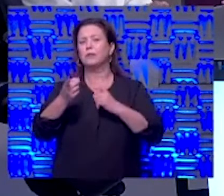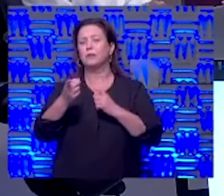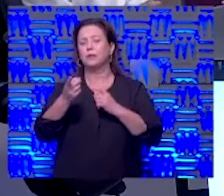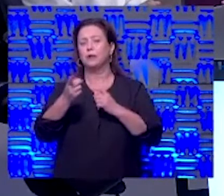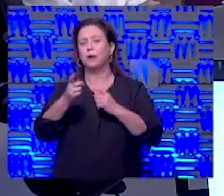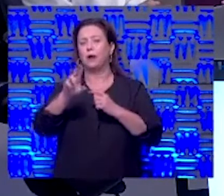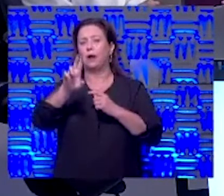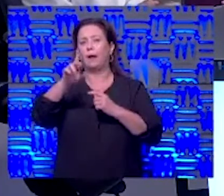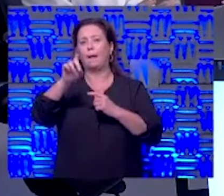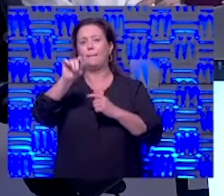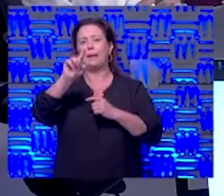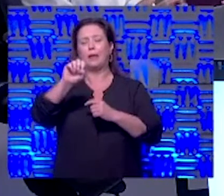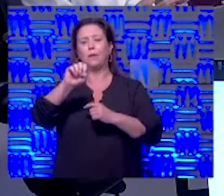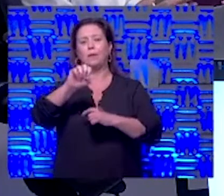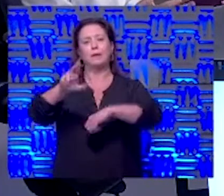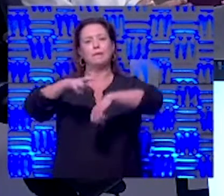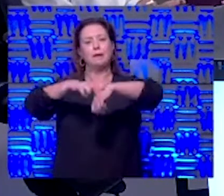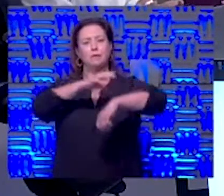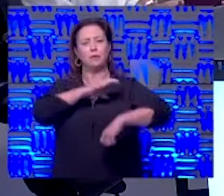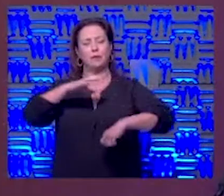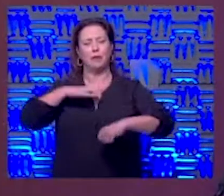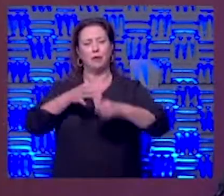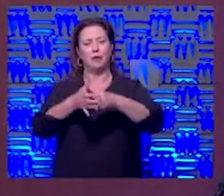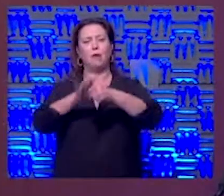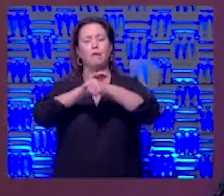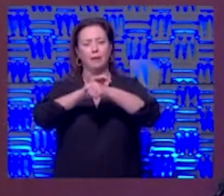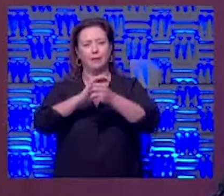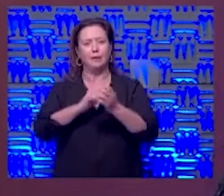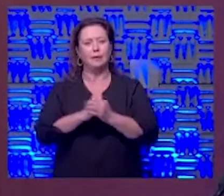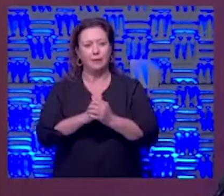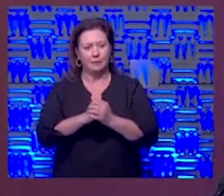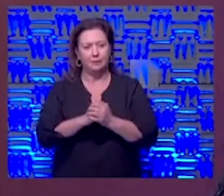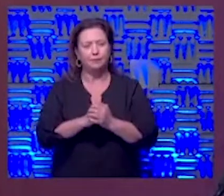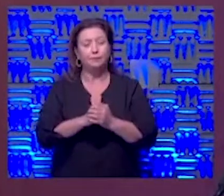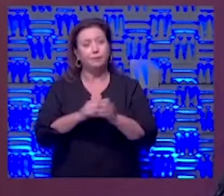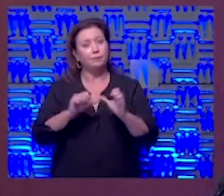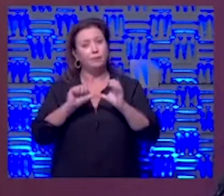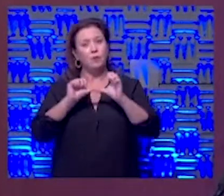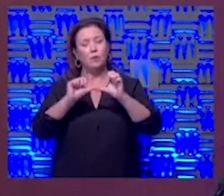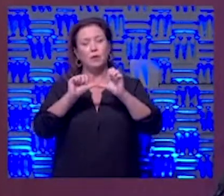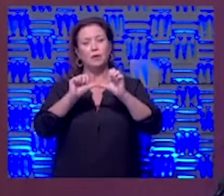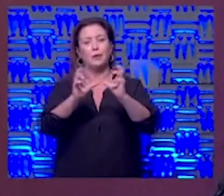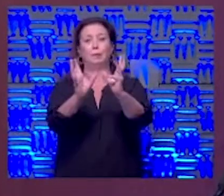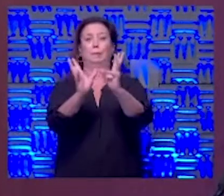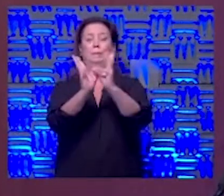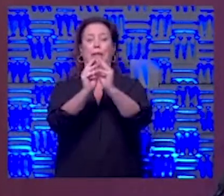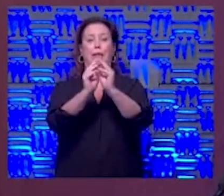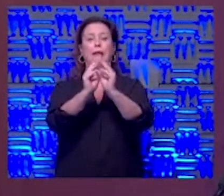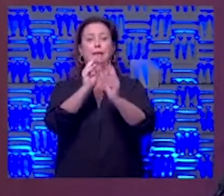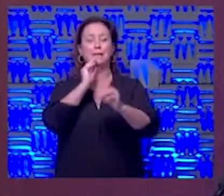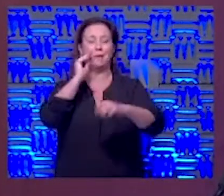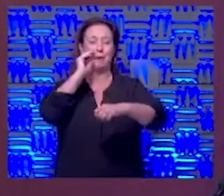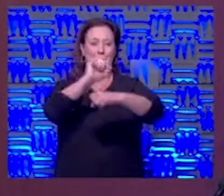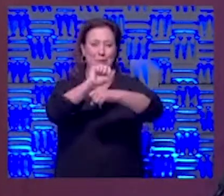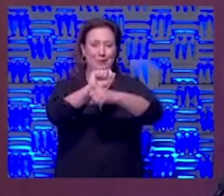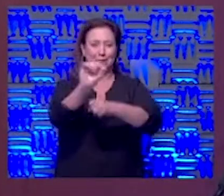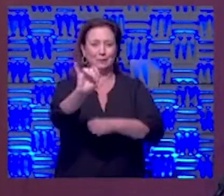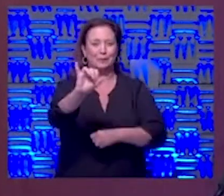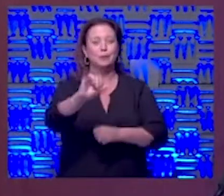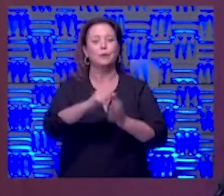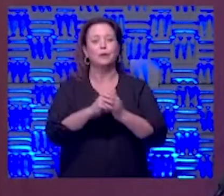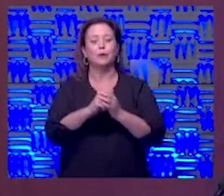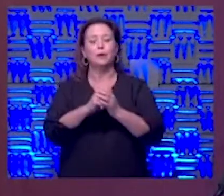on your work with the National Committee? Sure. So we have continued to have meetings and homework in between those